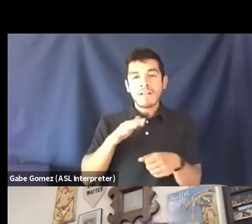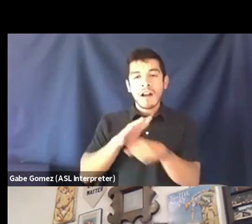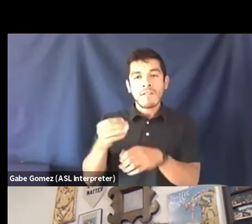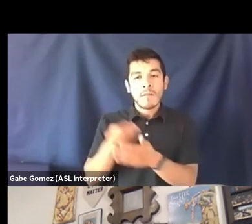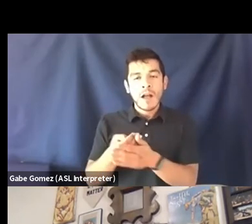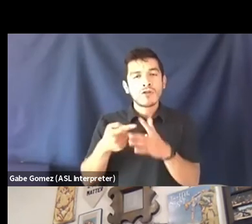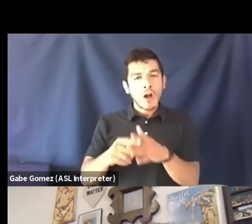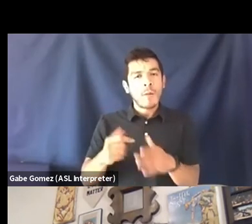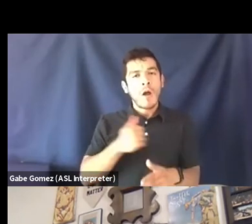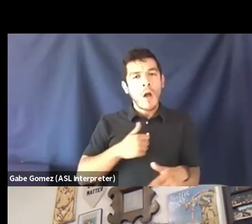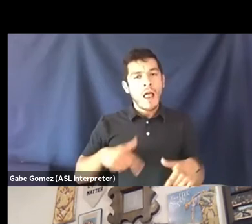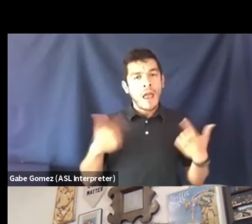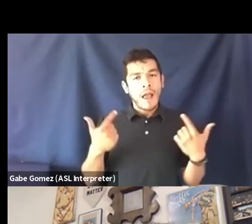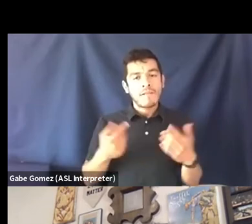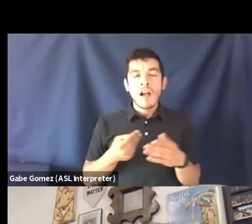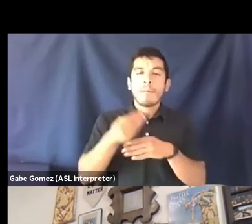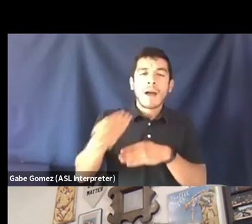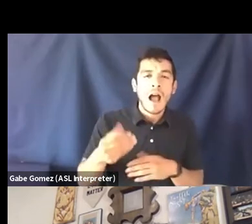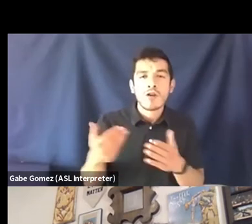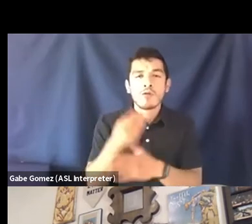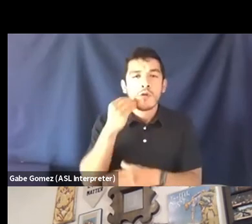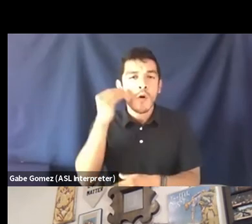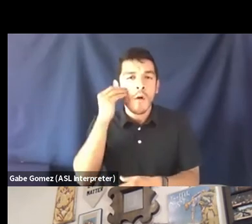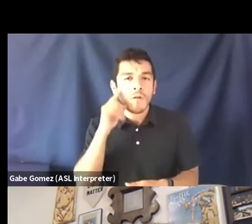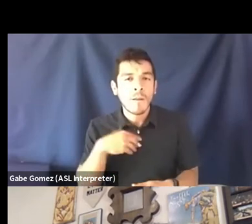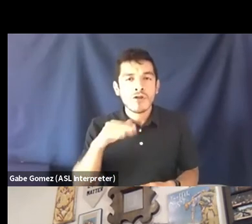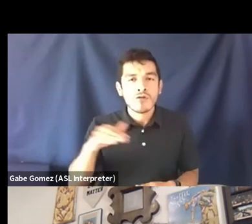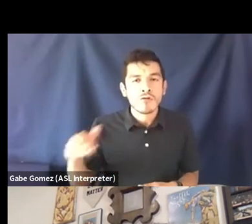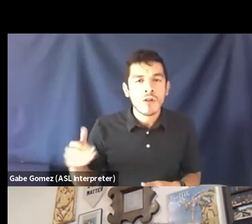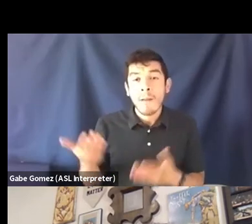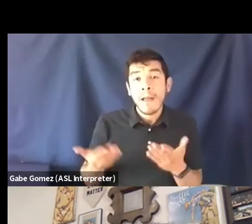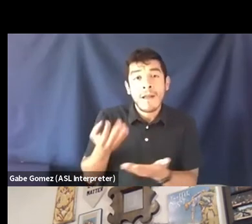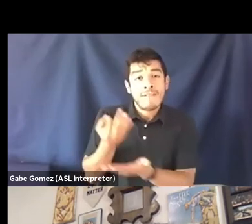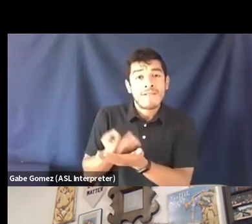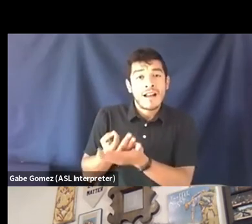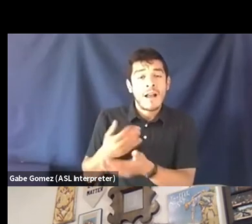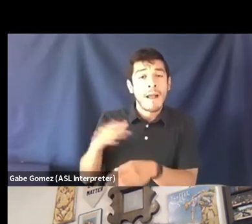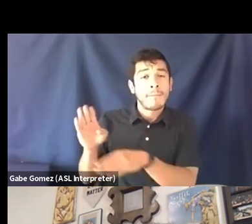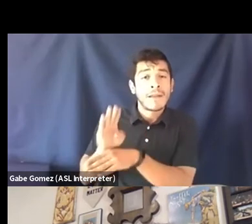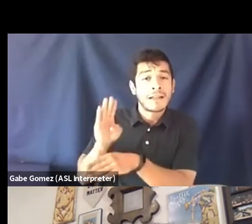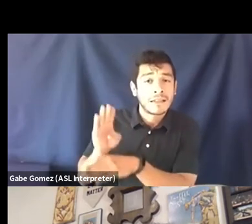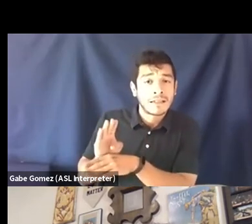own life, buy a home for me and my children, maybe finance my own business.